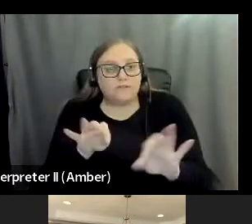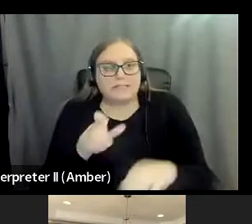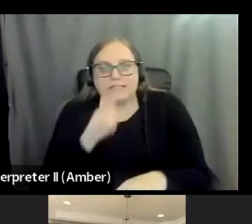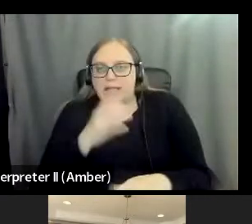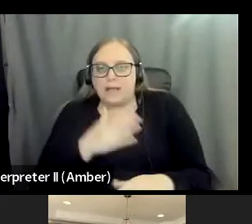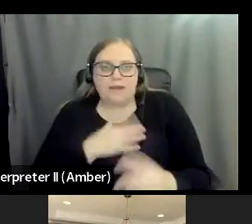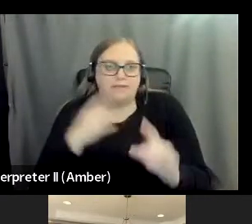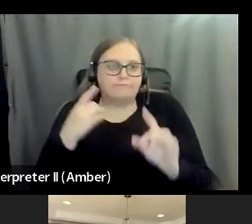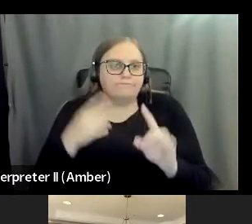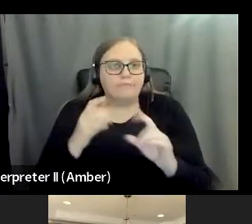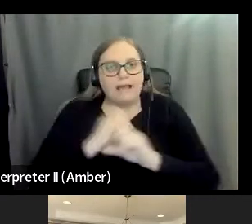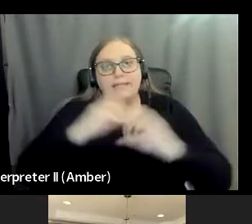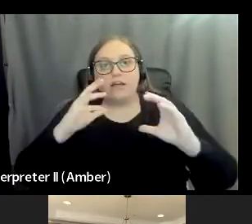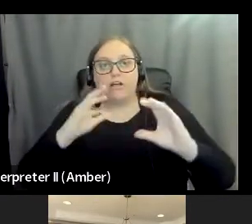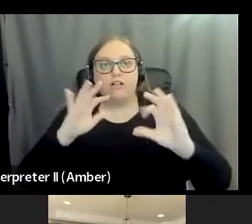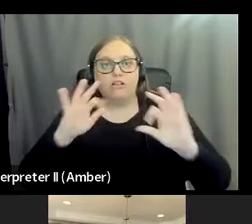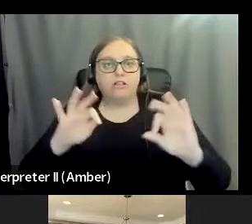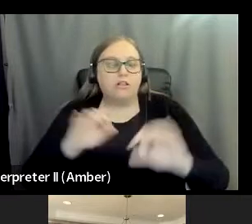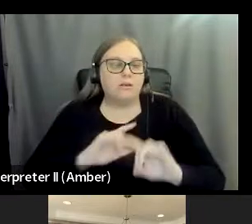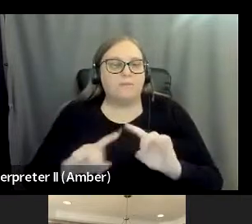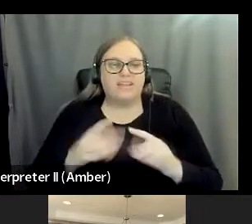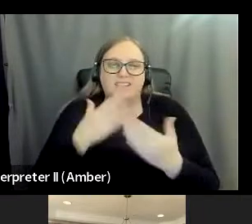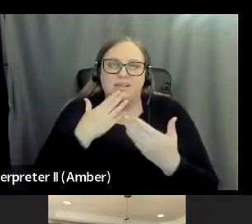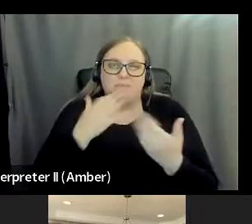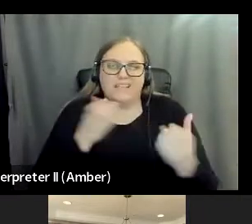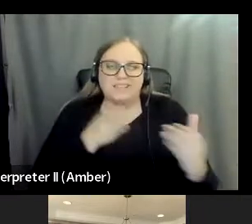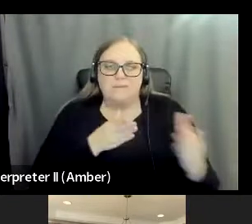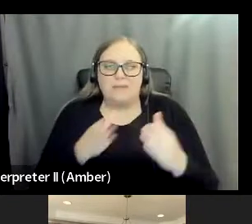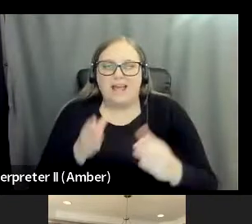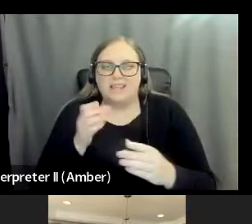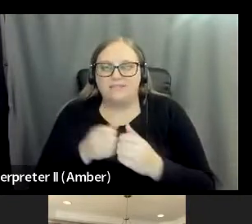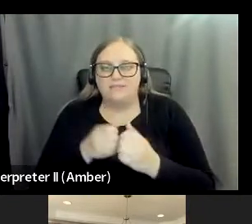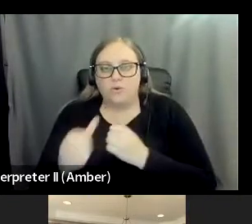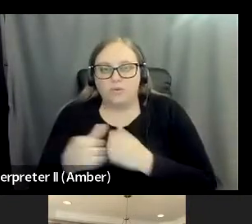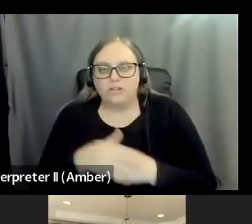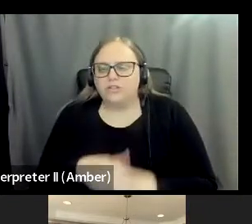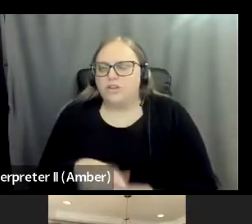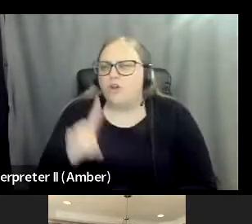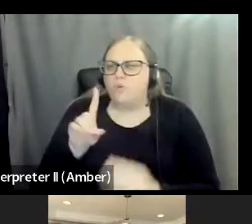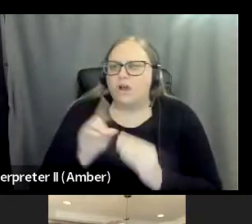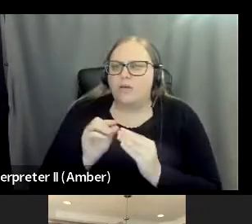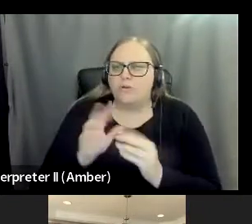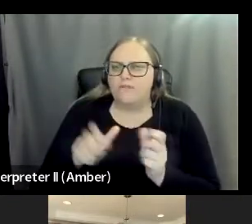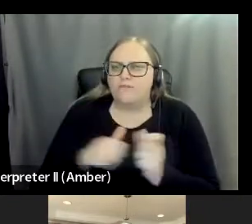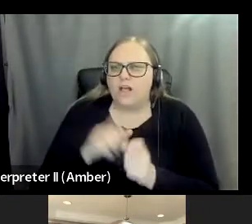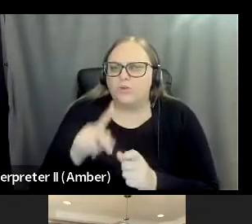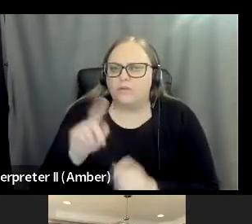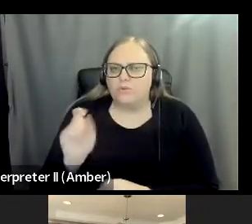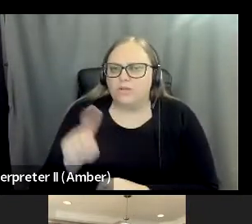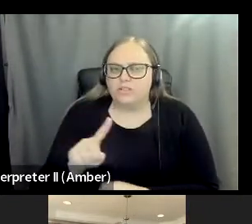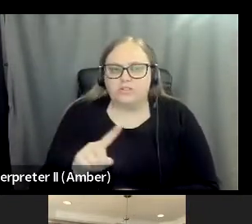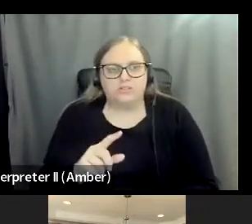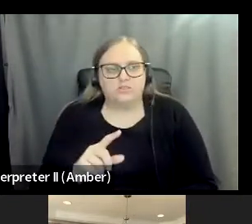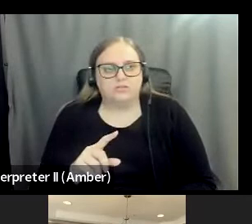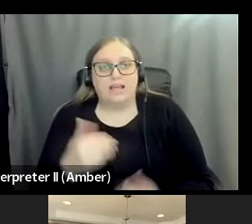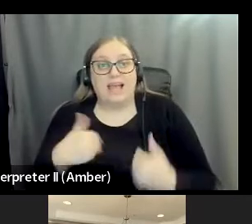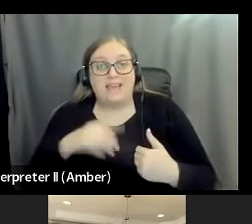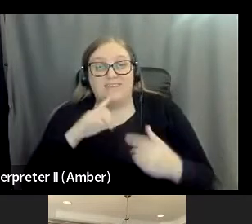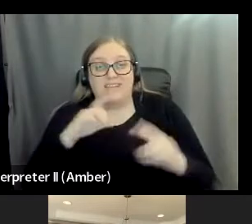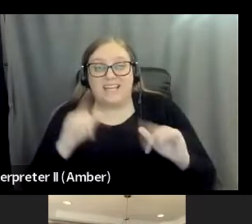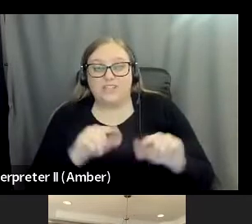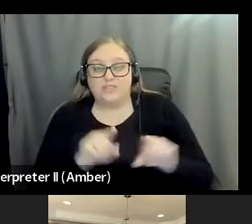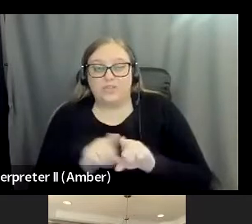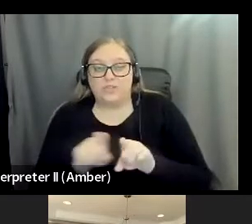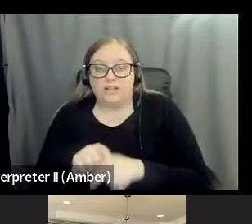ideal either, but I think it is the best path forward. Mr. Chairman, one quick follow-up question, if I might. Yeah, although I have an answer as